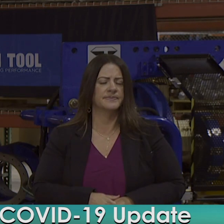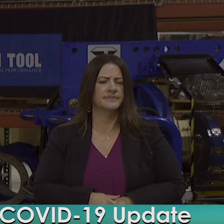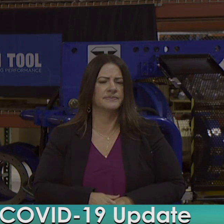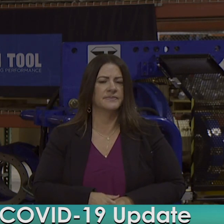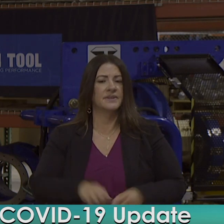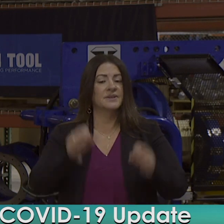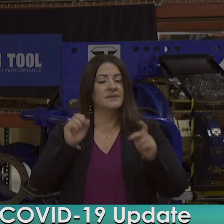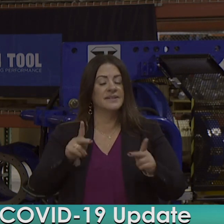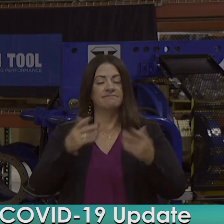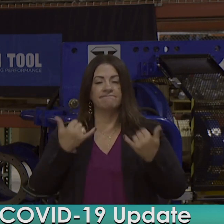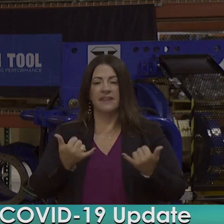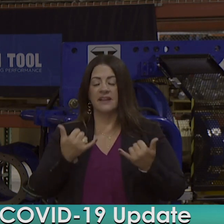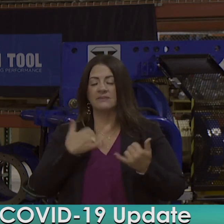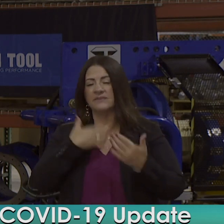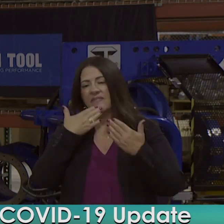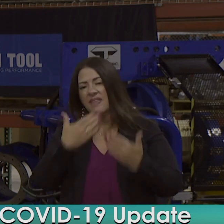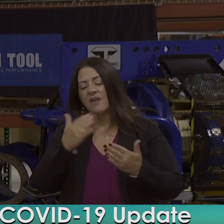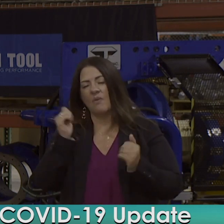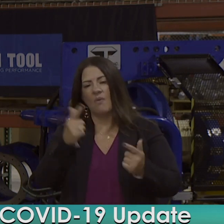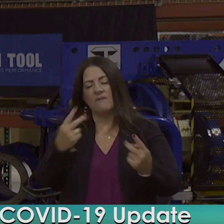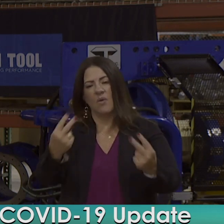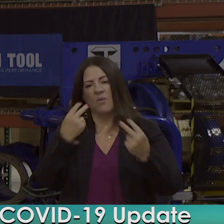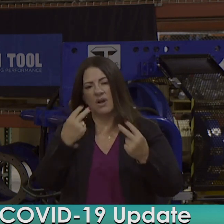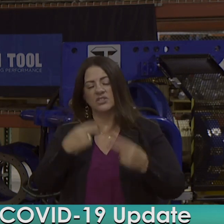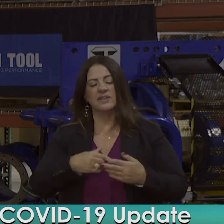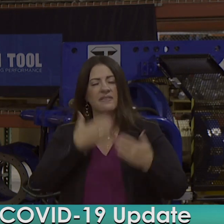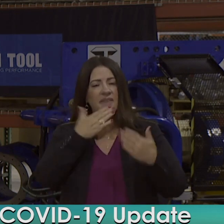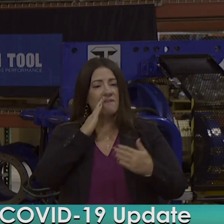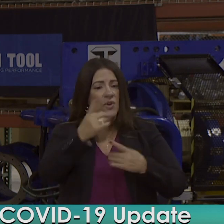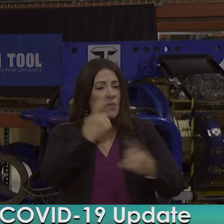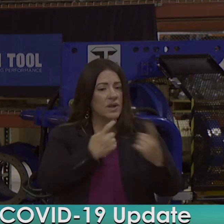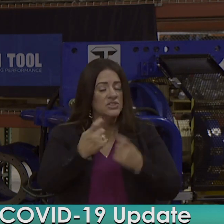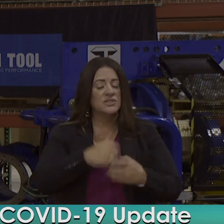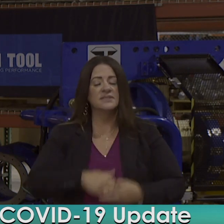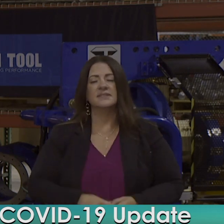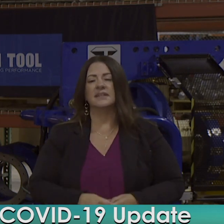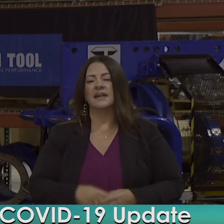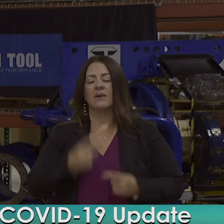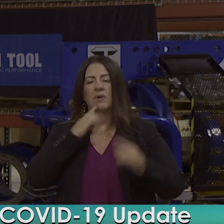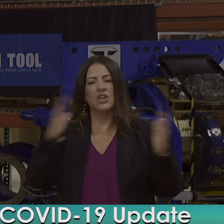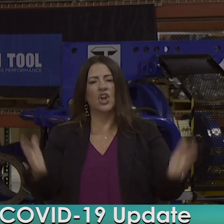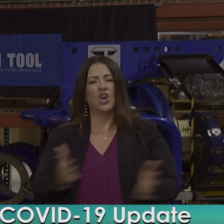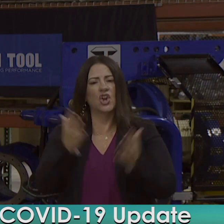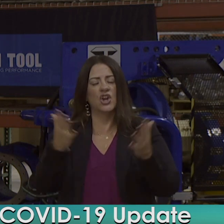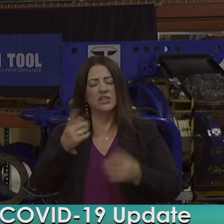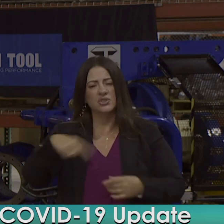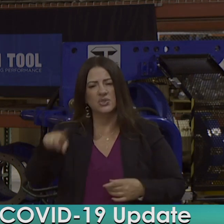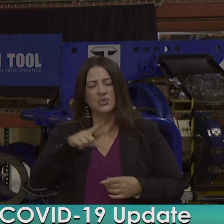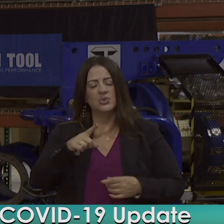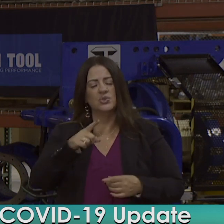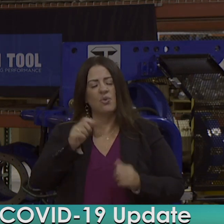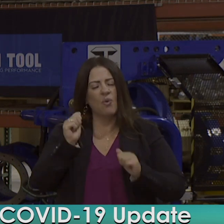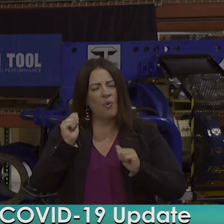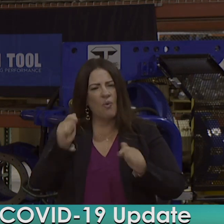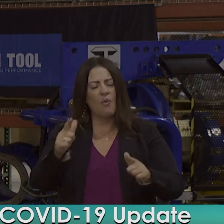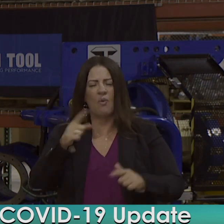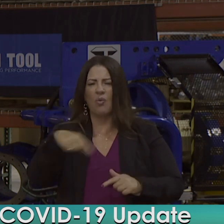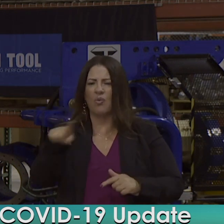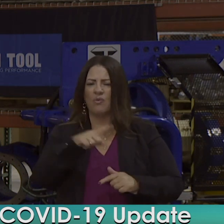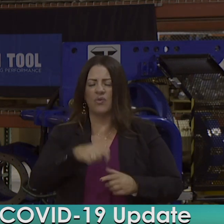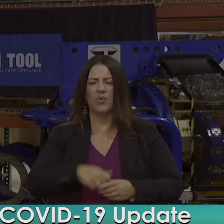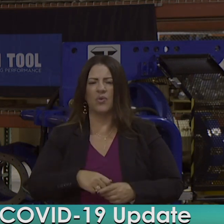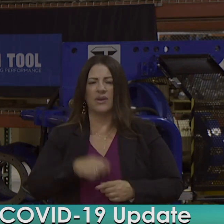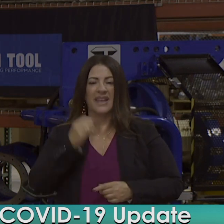With that, let me thank you all for your questions. Let me again encourage each and every one of you. If I haven't